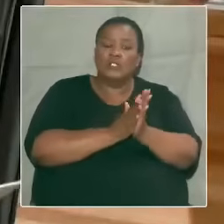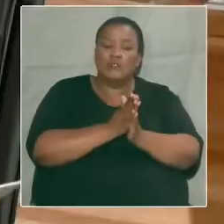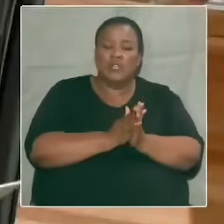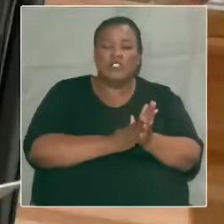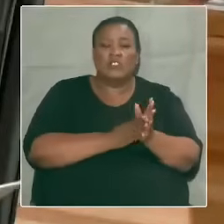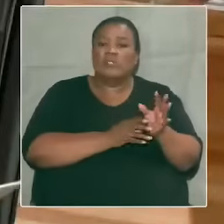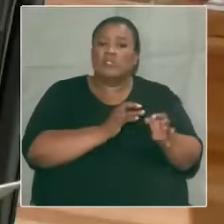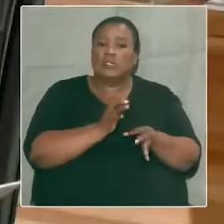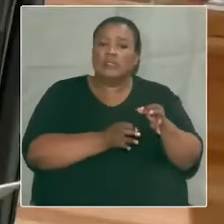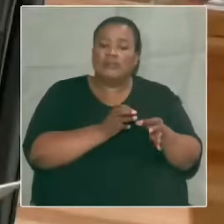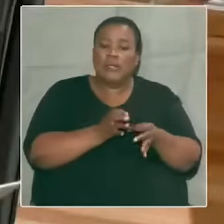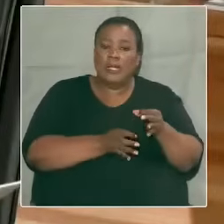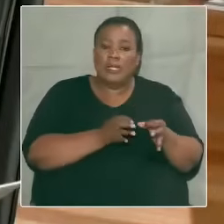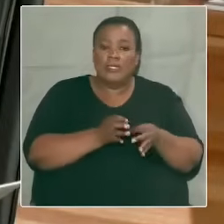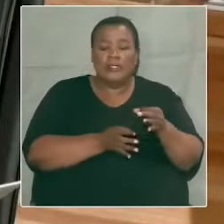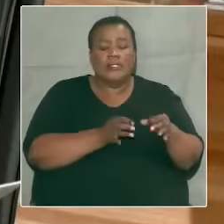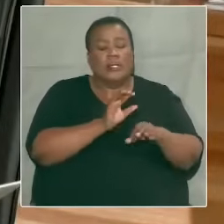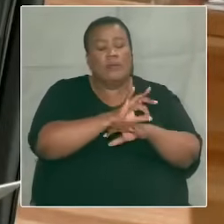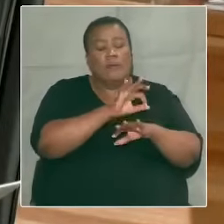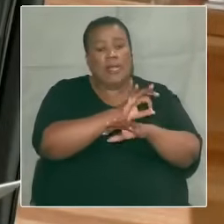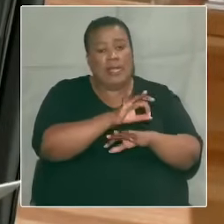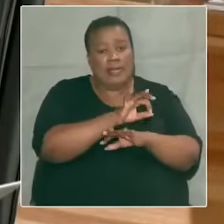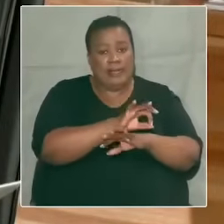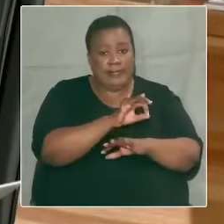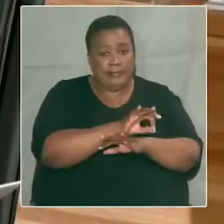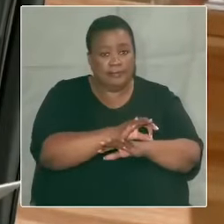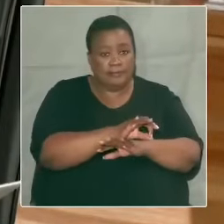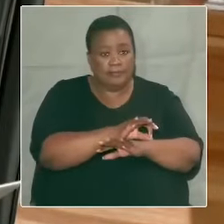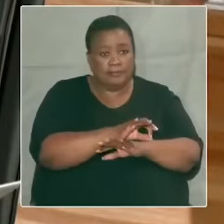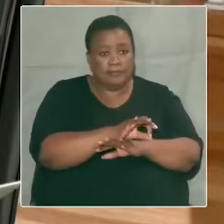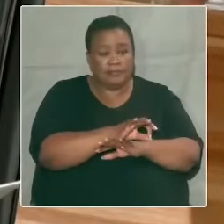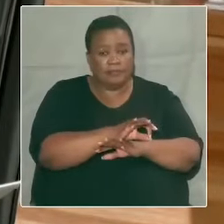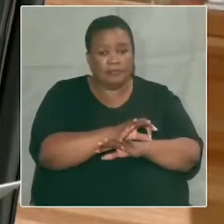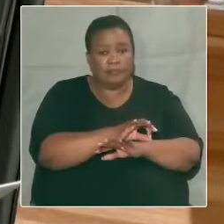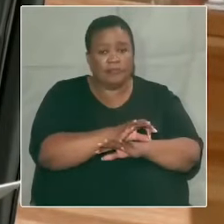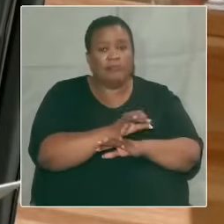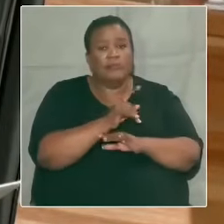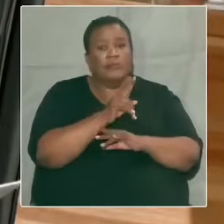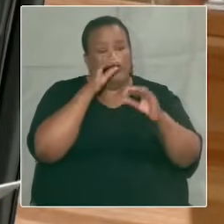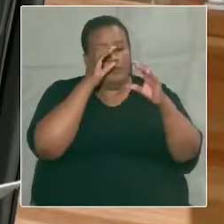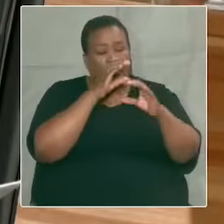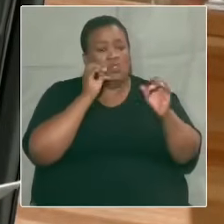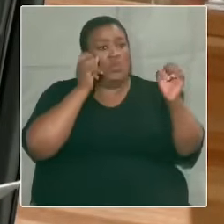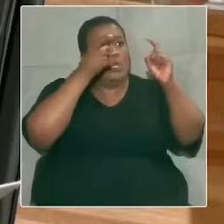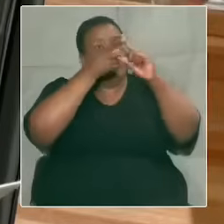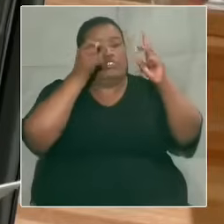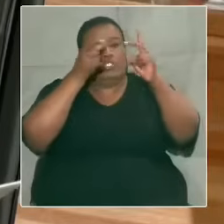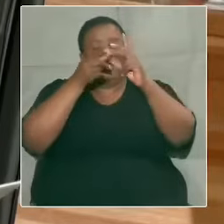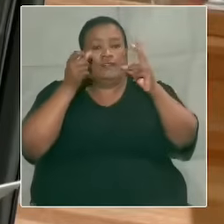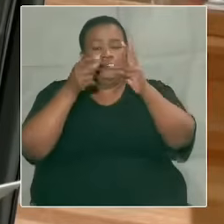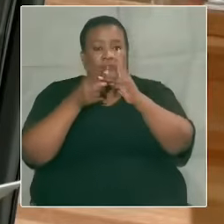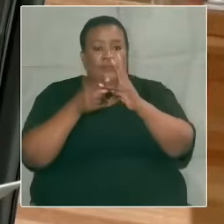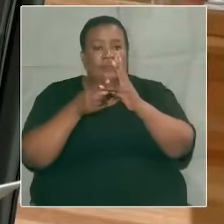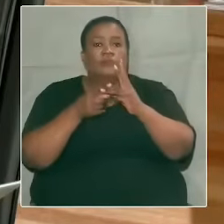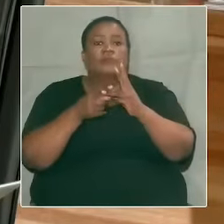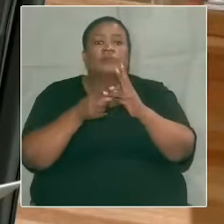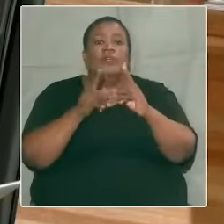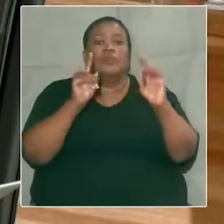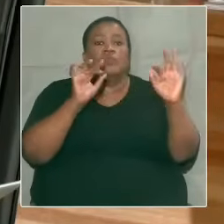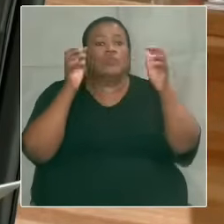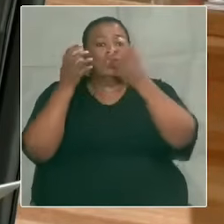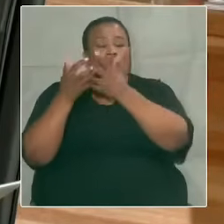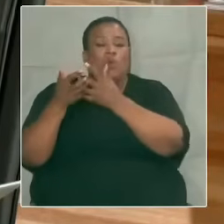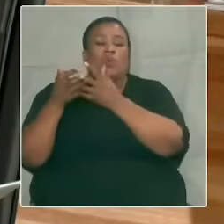The plan, by way of objectives, is also dealt with together with the budget and the time frame for